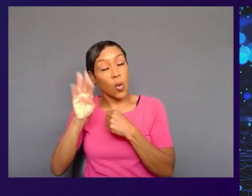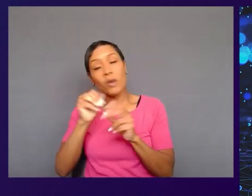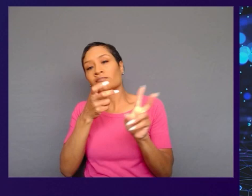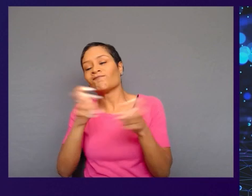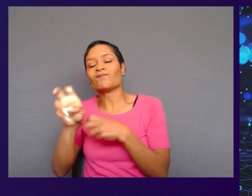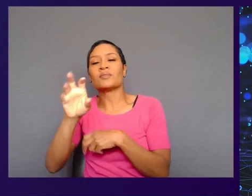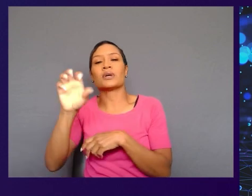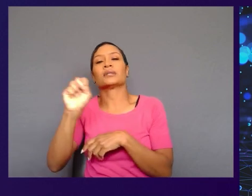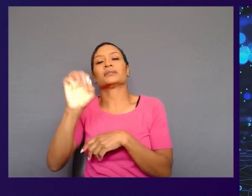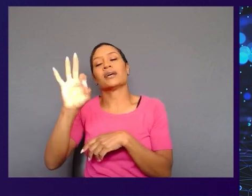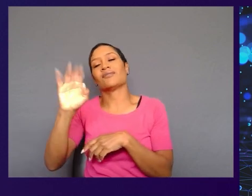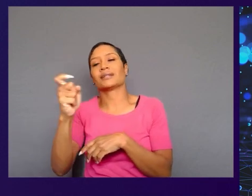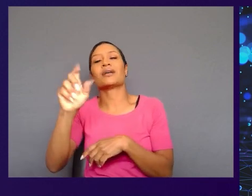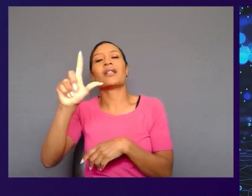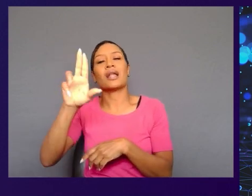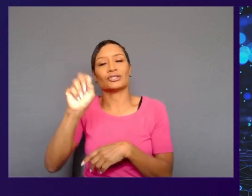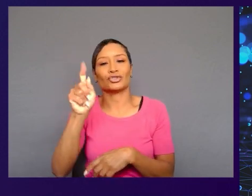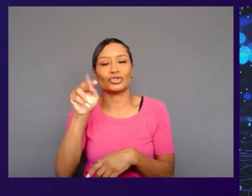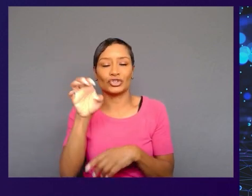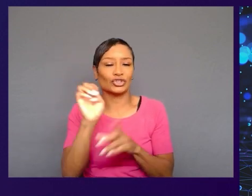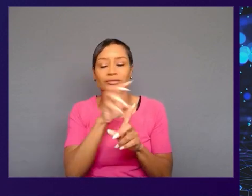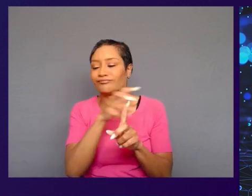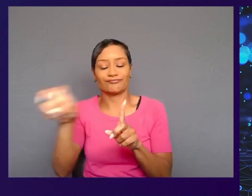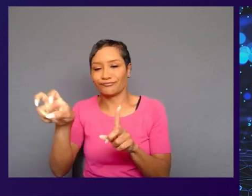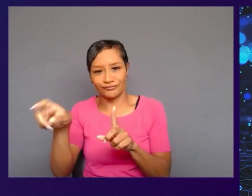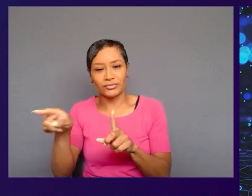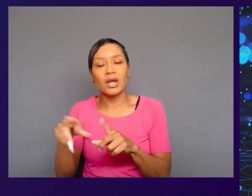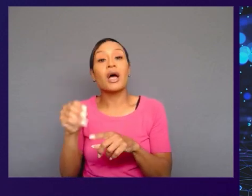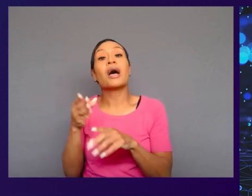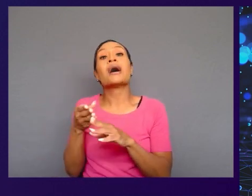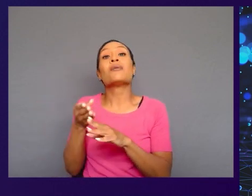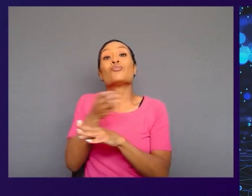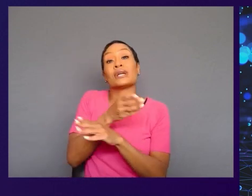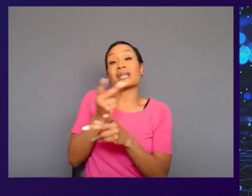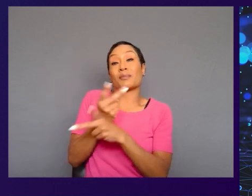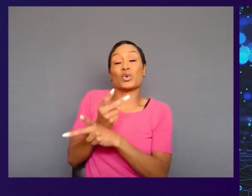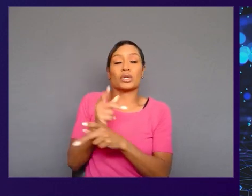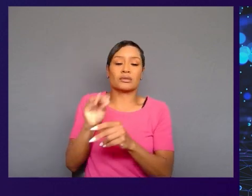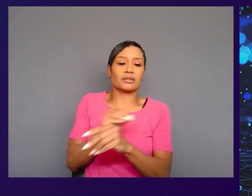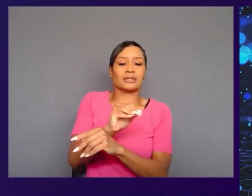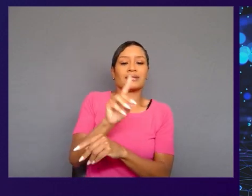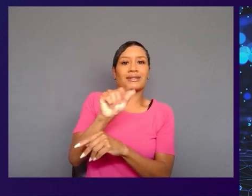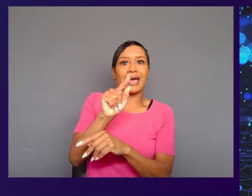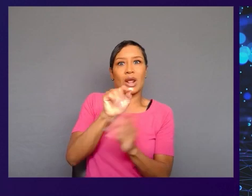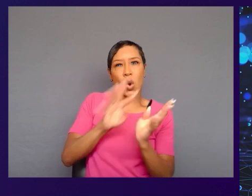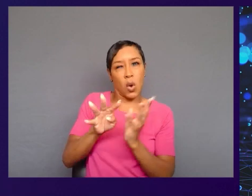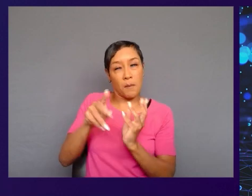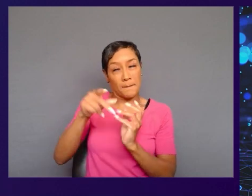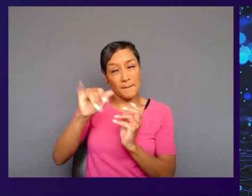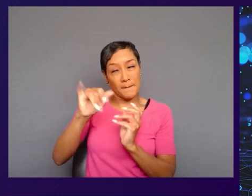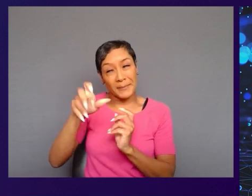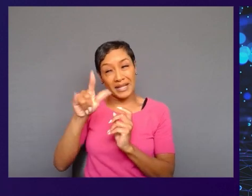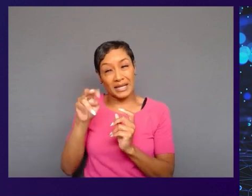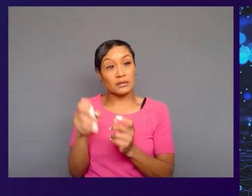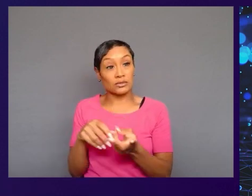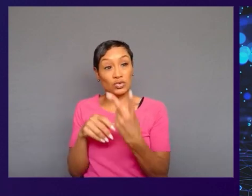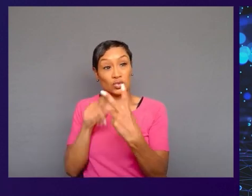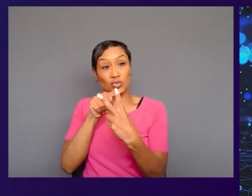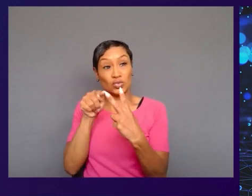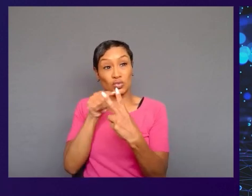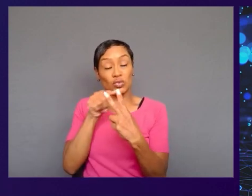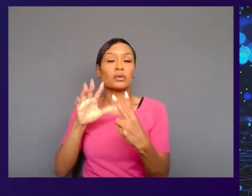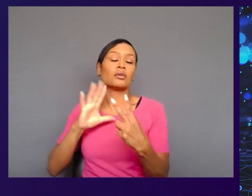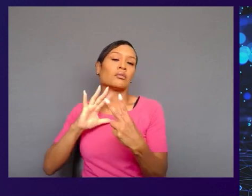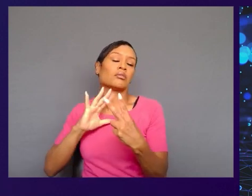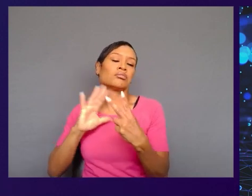Lustre. And then they added pre-computing step in their data loading pipeline. And by doing these two things, they were able to